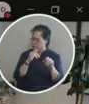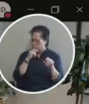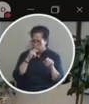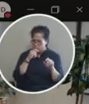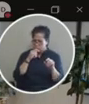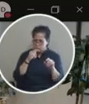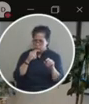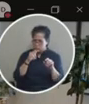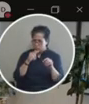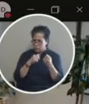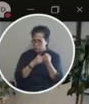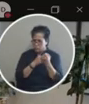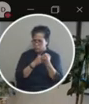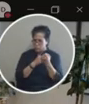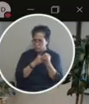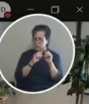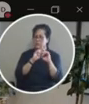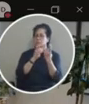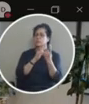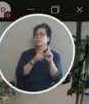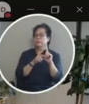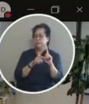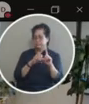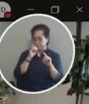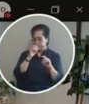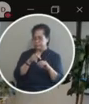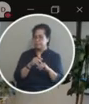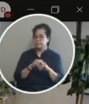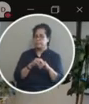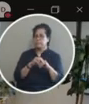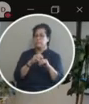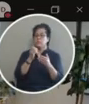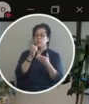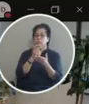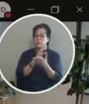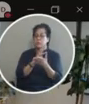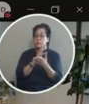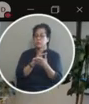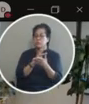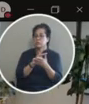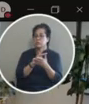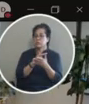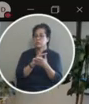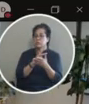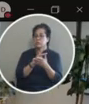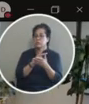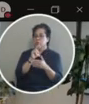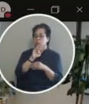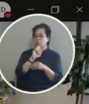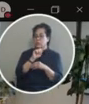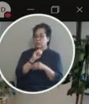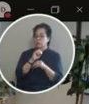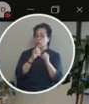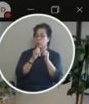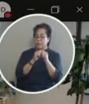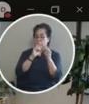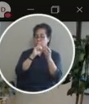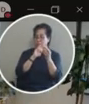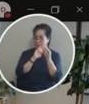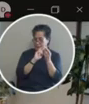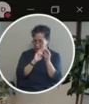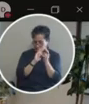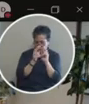that one? Representative Schwartzbein. Thank you. And this is to approve the resolution with a